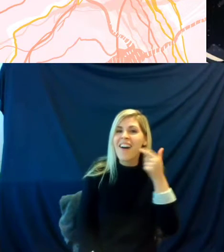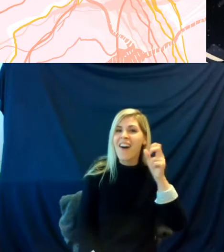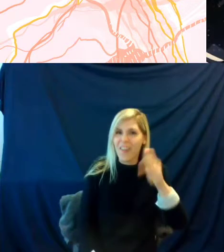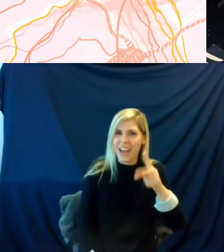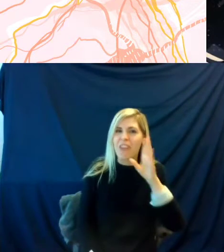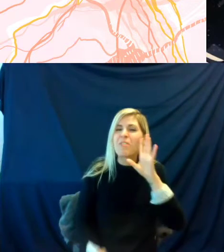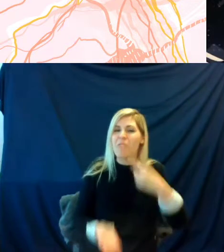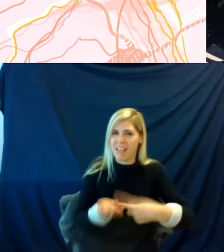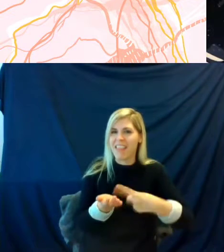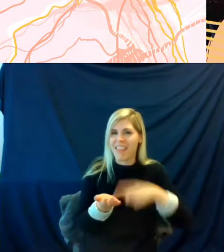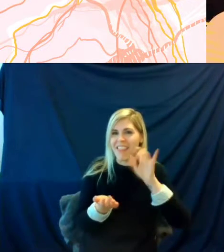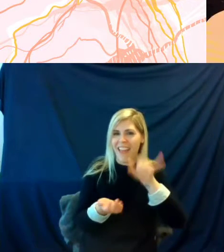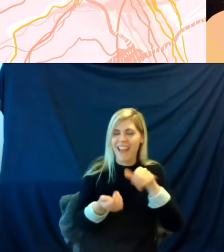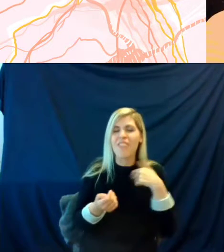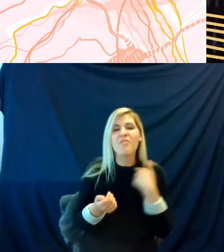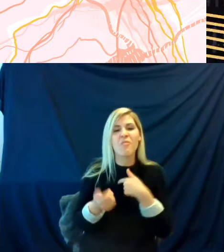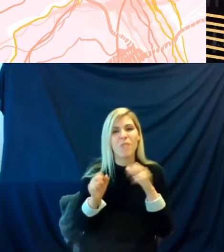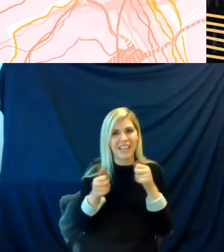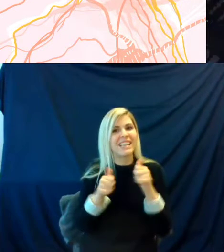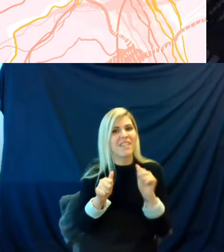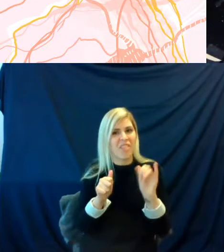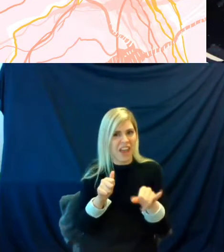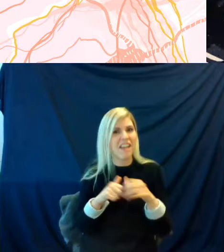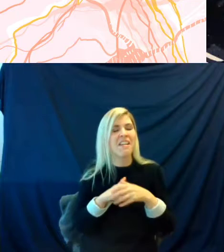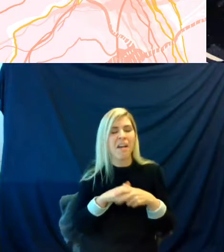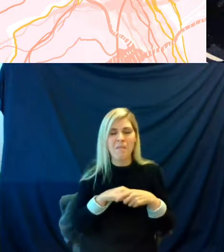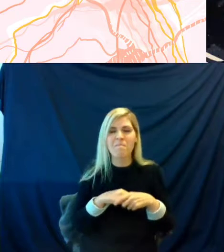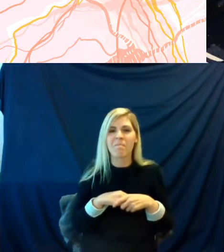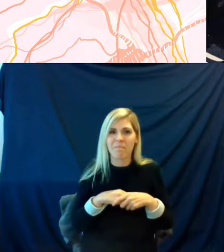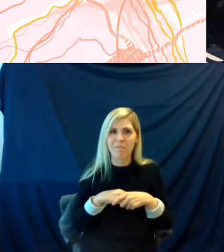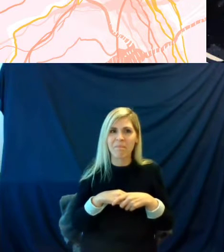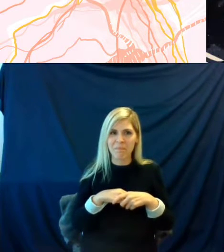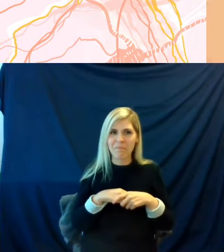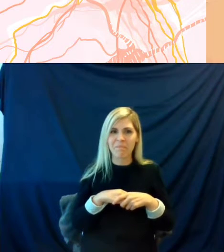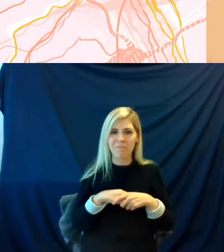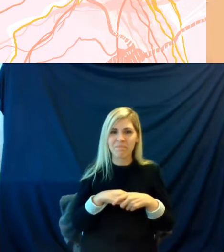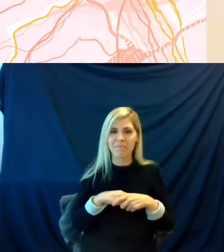Okay, so we'll get into that. We can give that a shot.